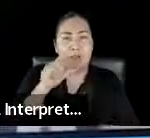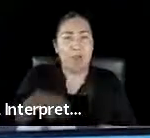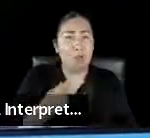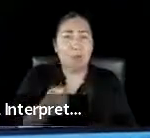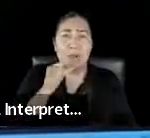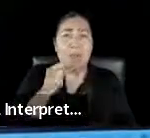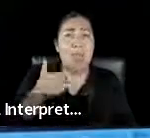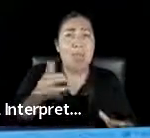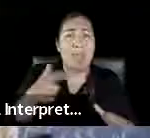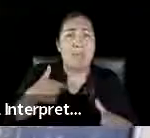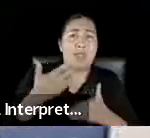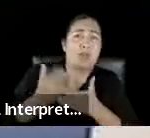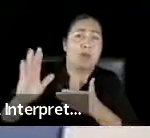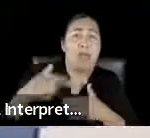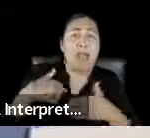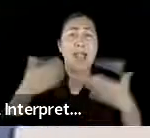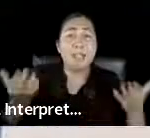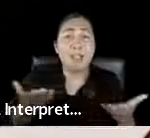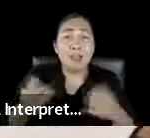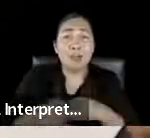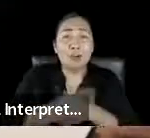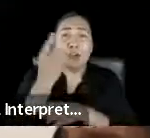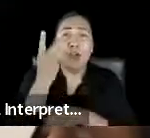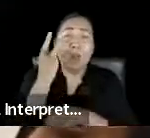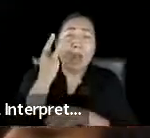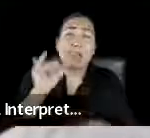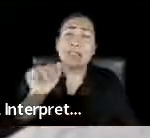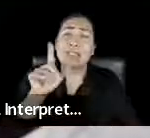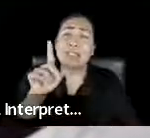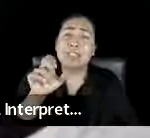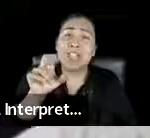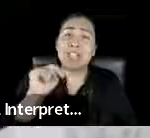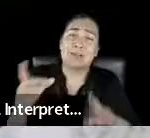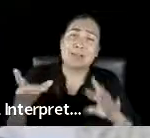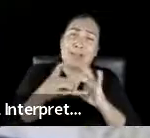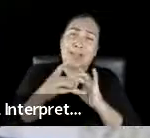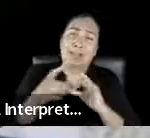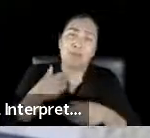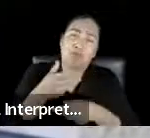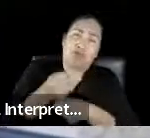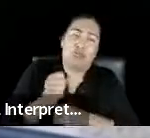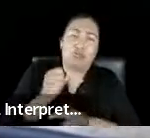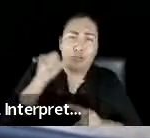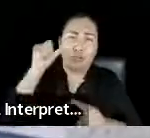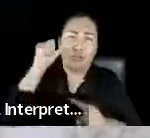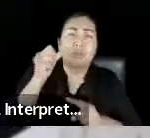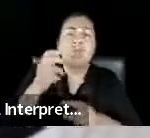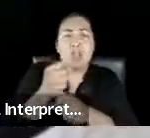off. I'm here today because Jaden connected me to a trusted adult and I got the help I needed.